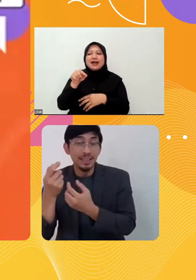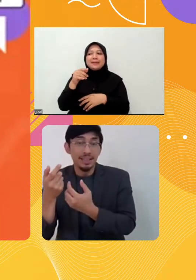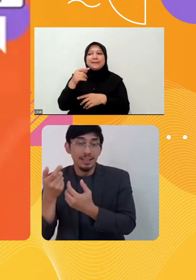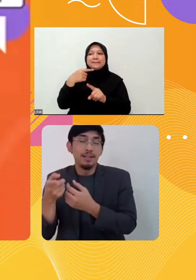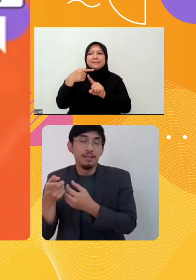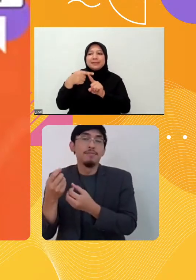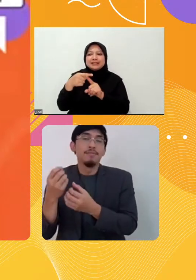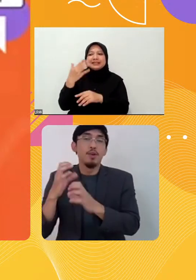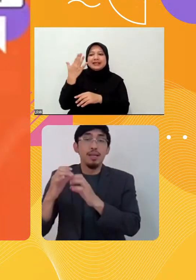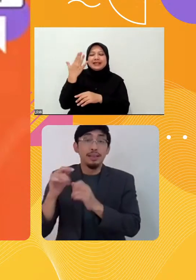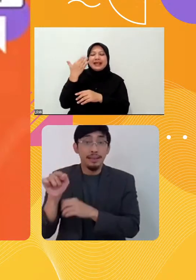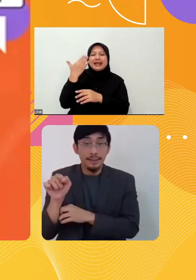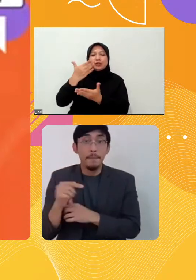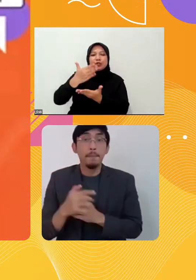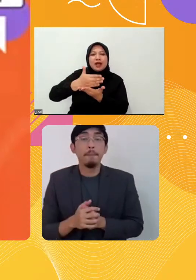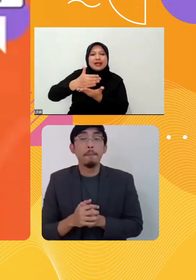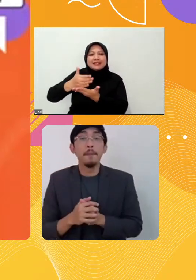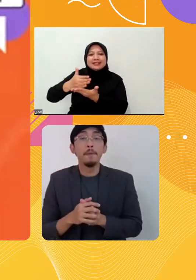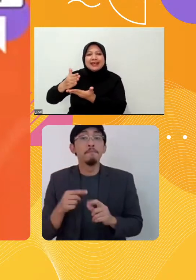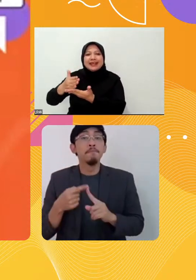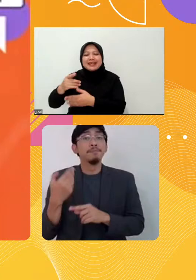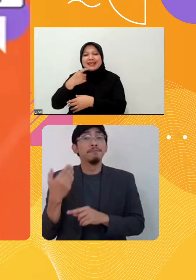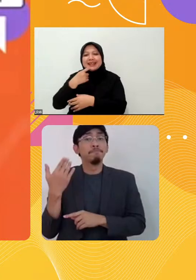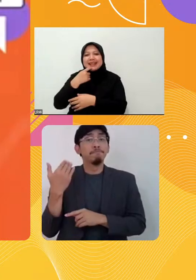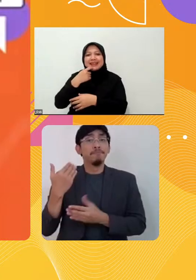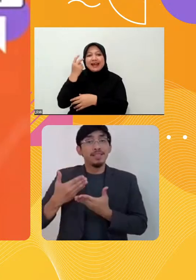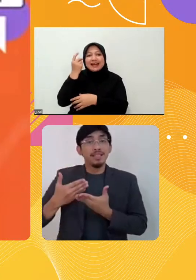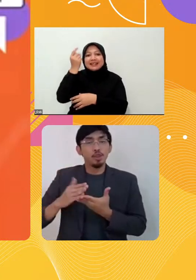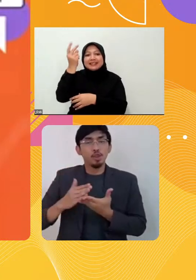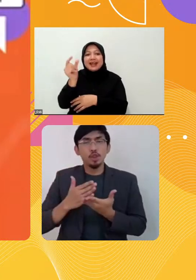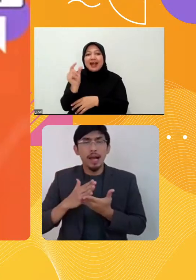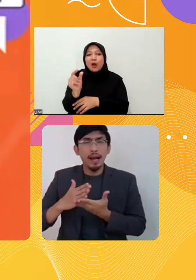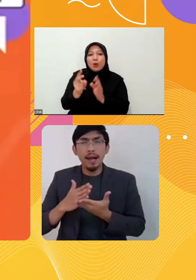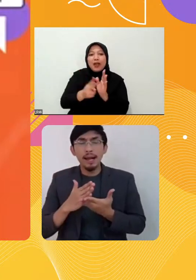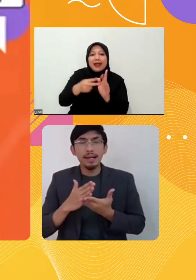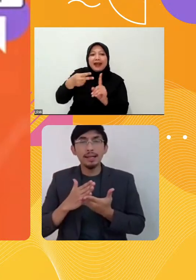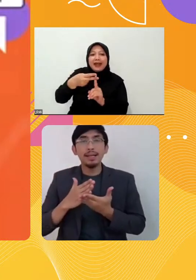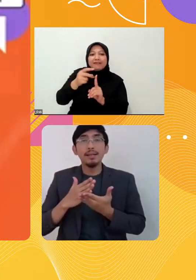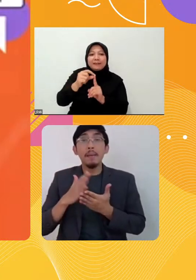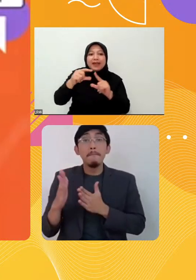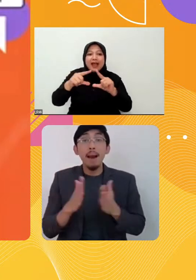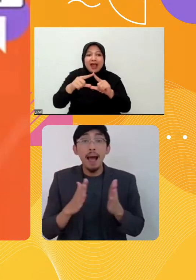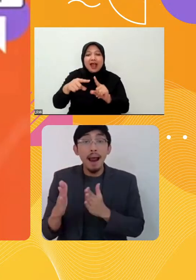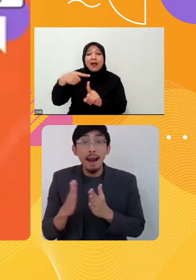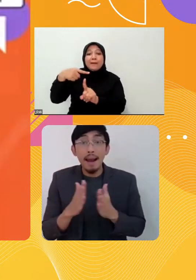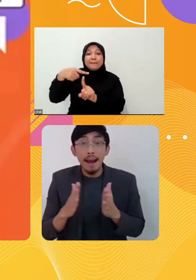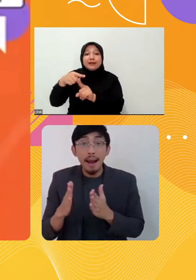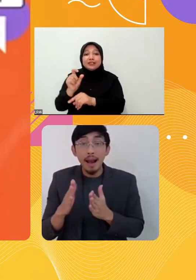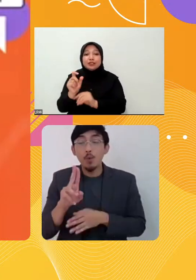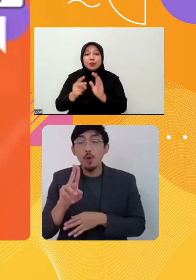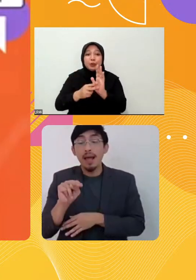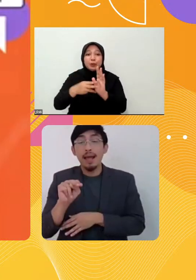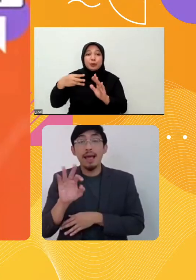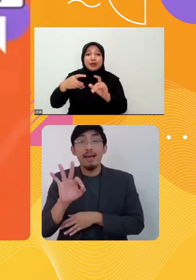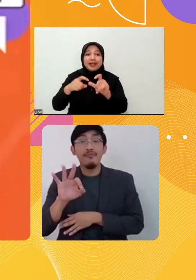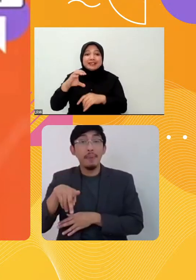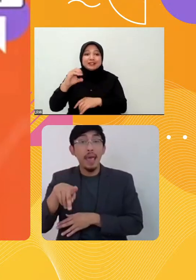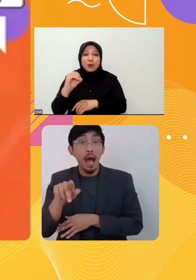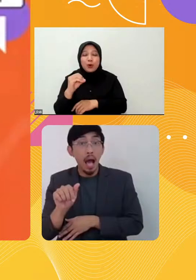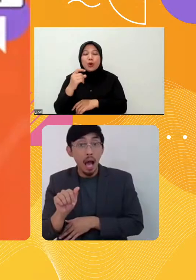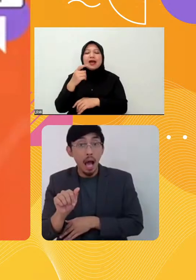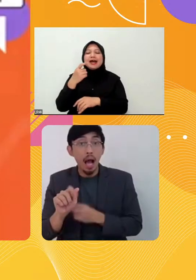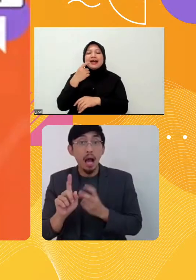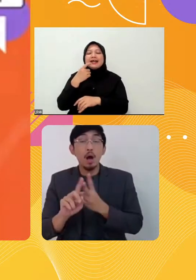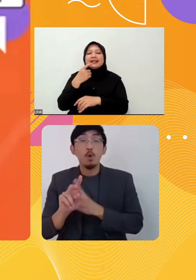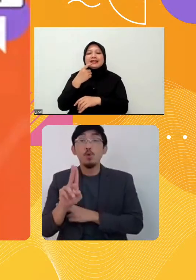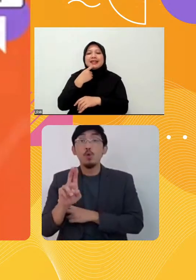about the plan of the UNFPA and with the UNESCO as well to develop the toolkits for